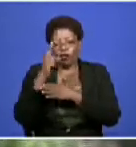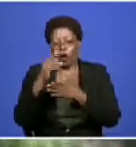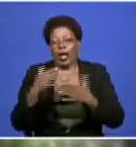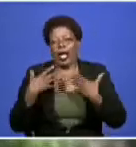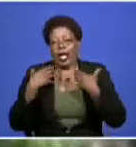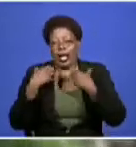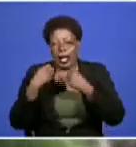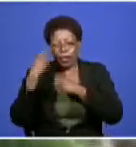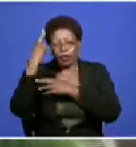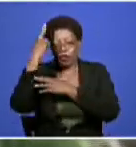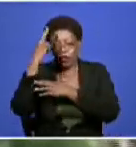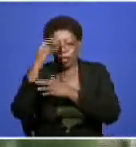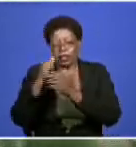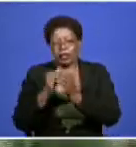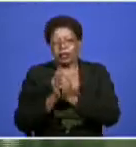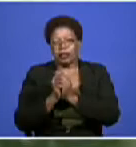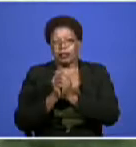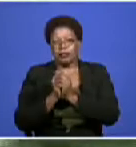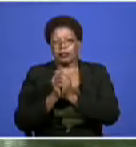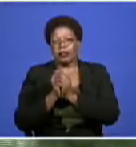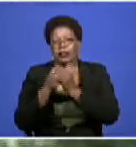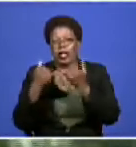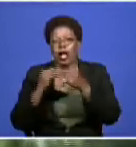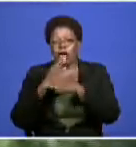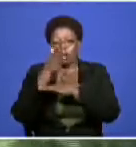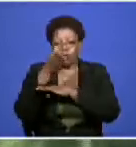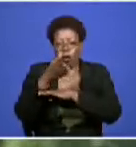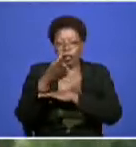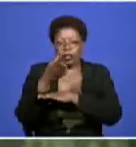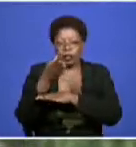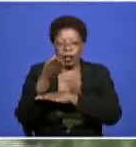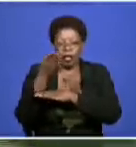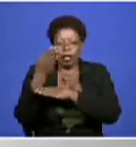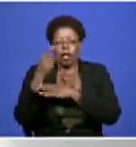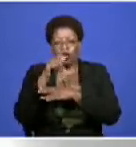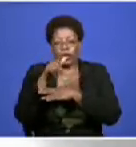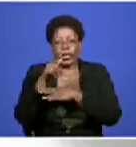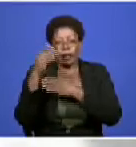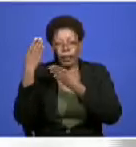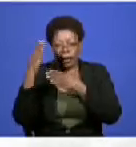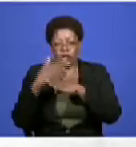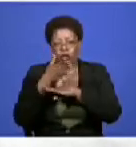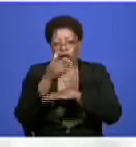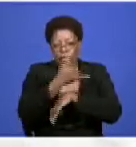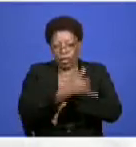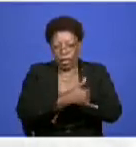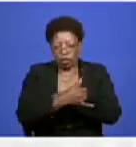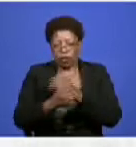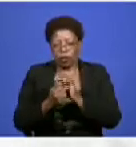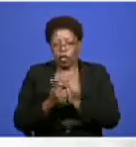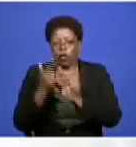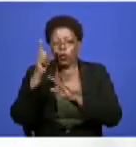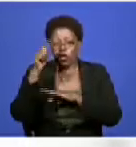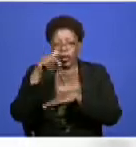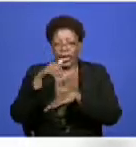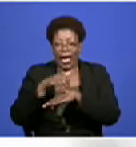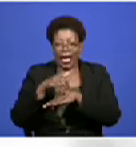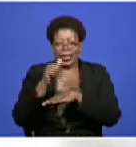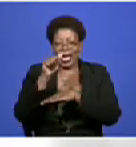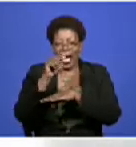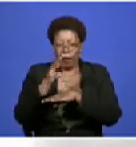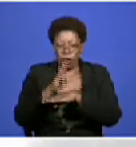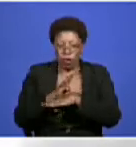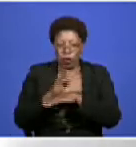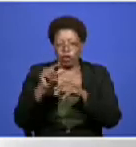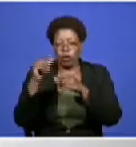a survey canvassing the views of a cross-section of Bahamians throughout the country. It's unfortunate that Abaco and Grand Bahama may not have the population centers